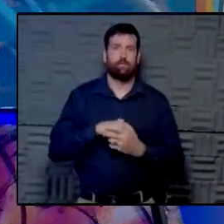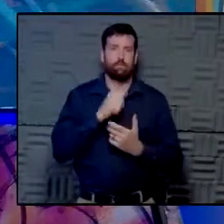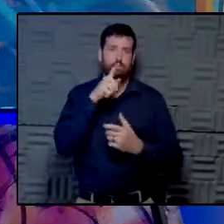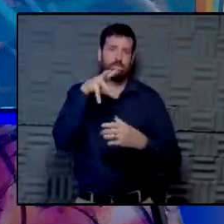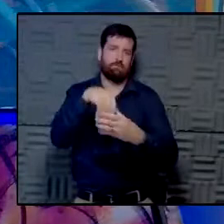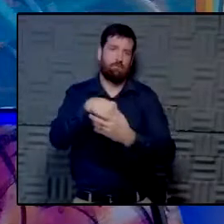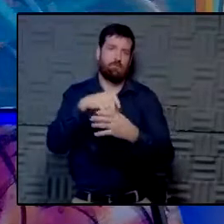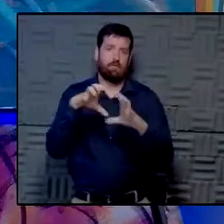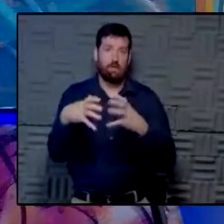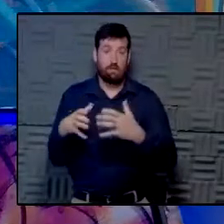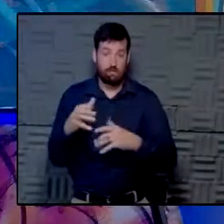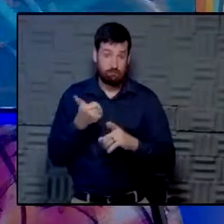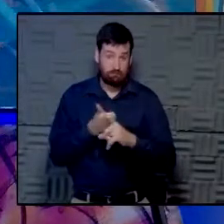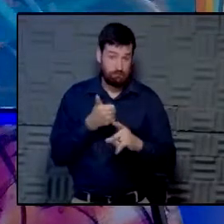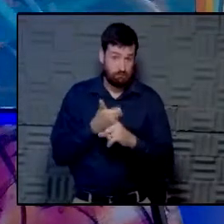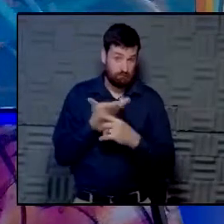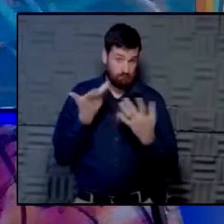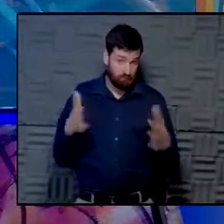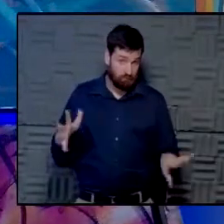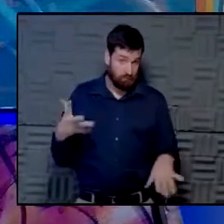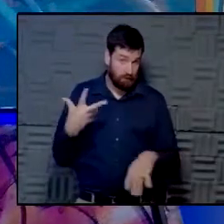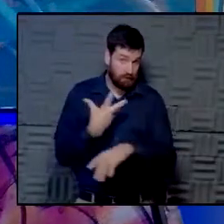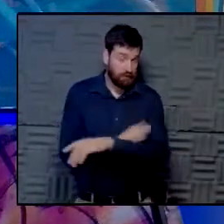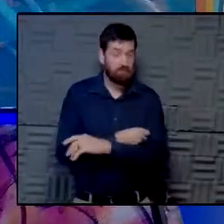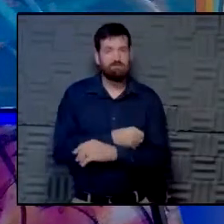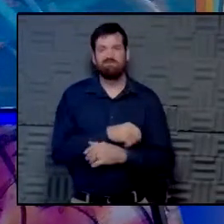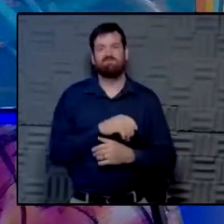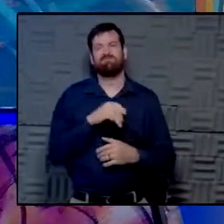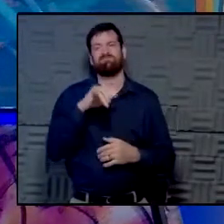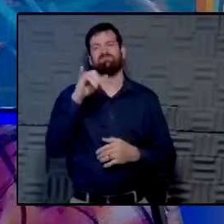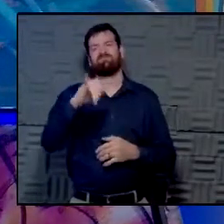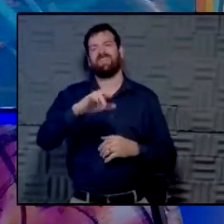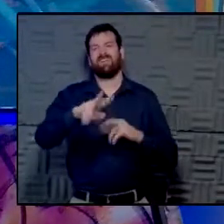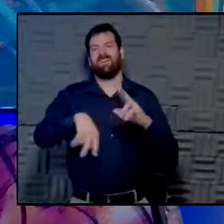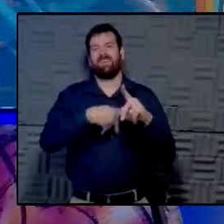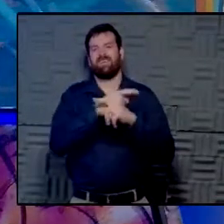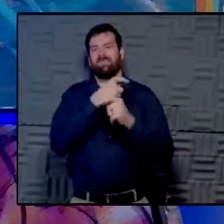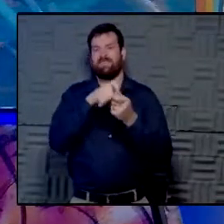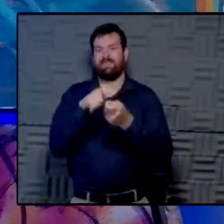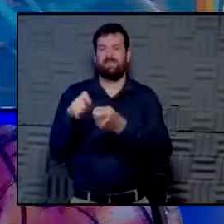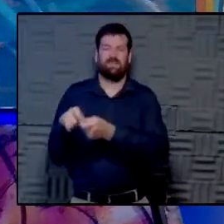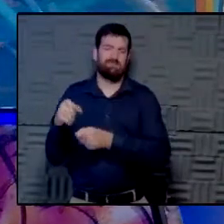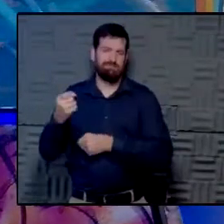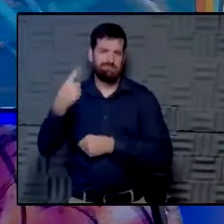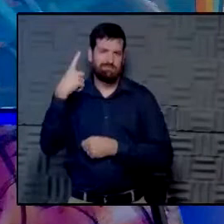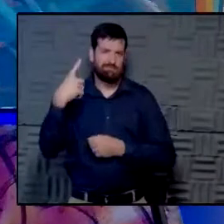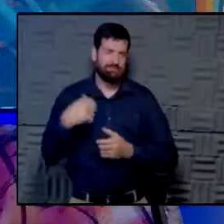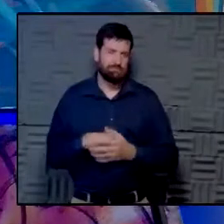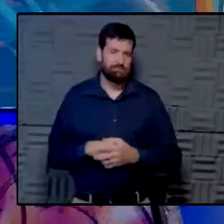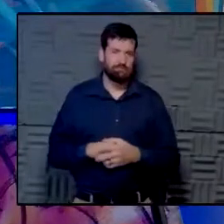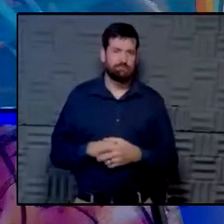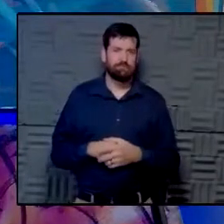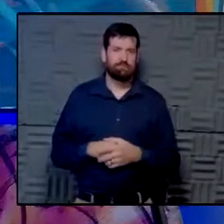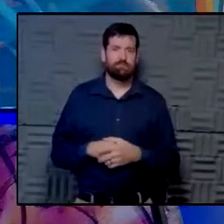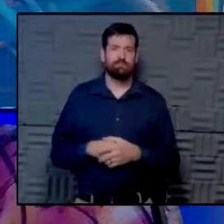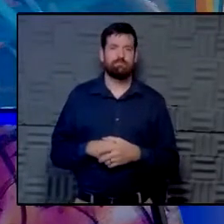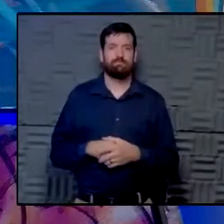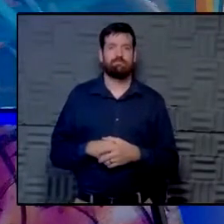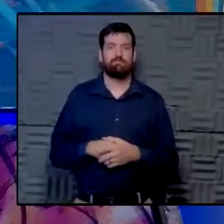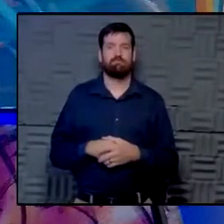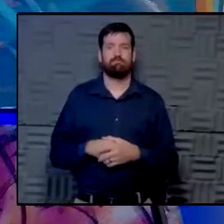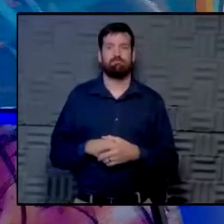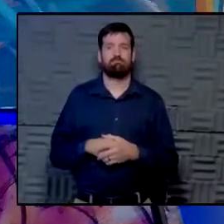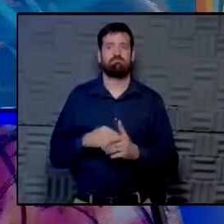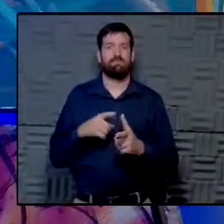class with you. Do we think they're fully vaccinated as well? And it's all of those little details and understanding that, and then making